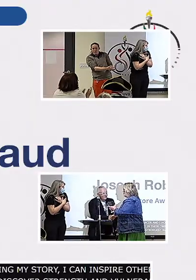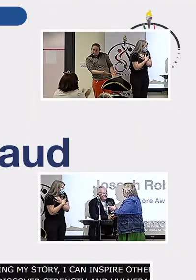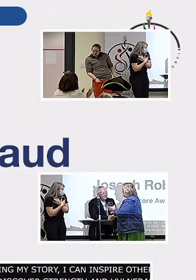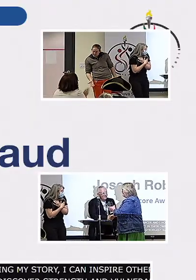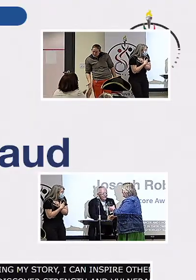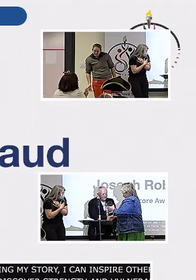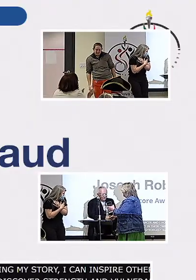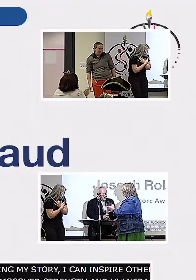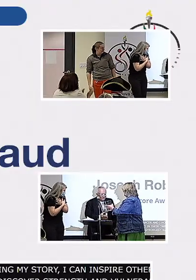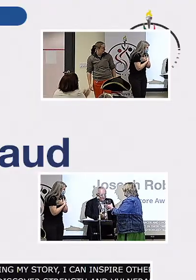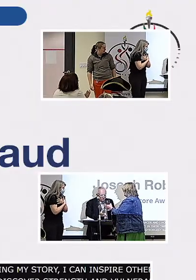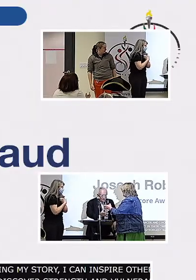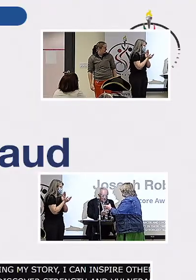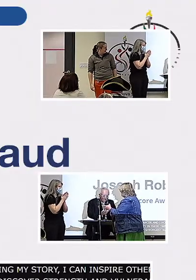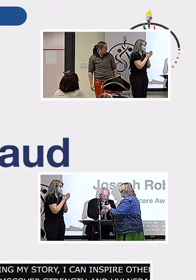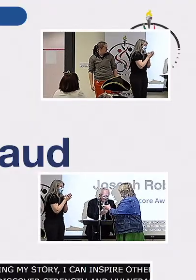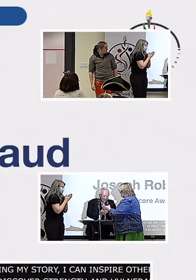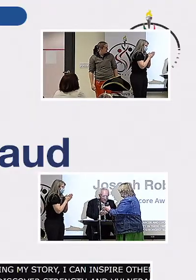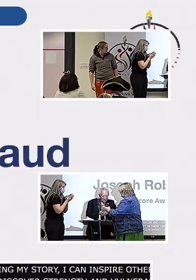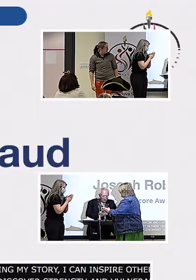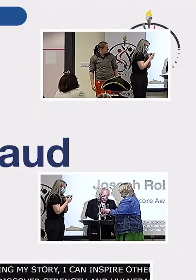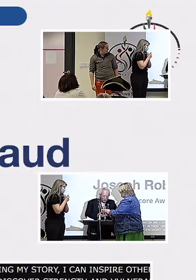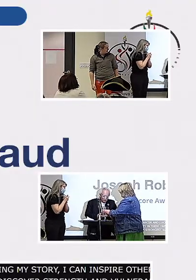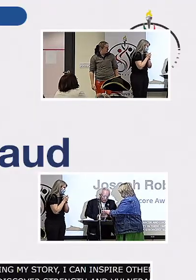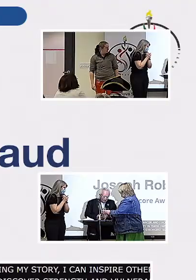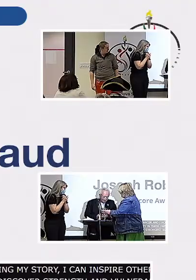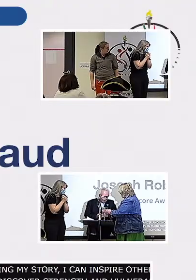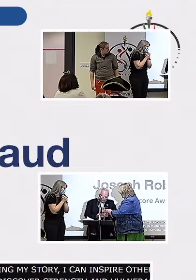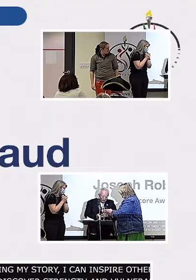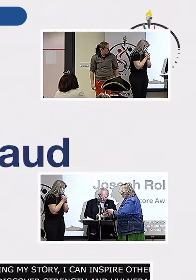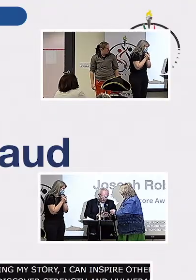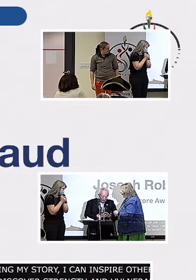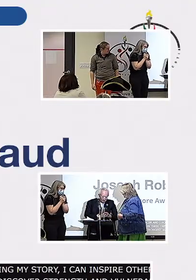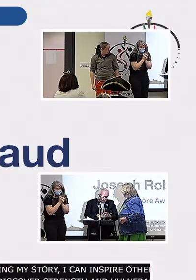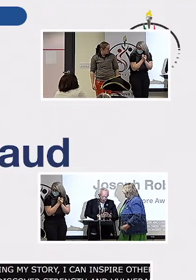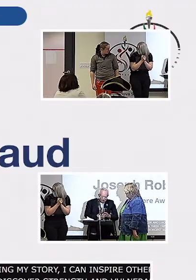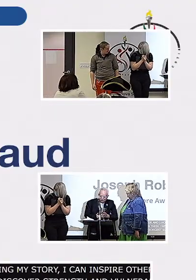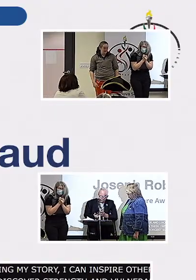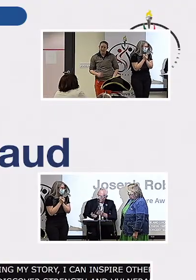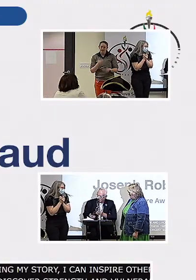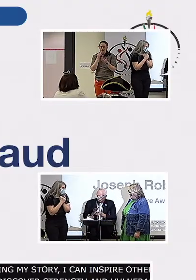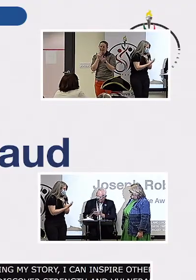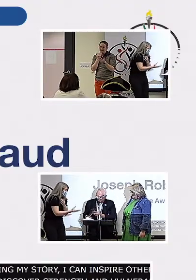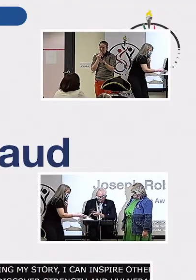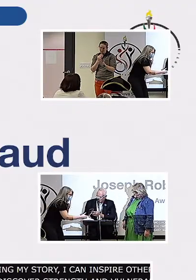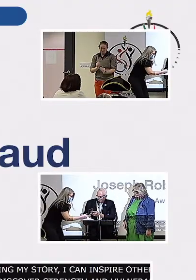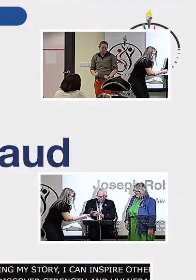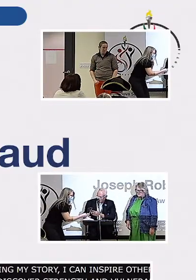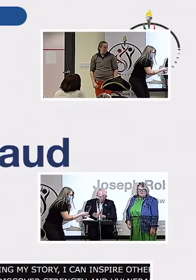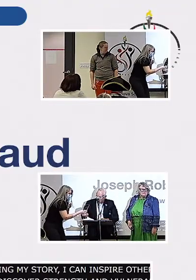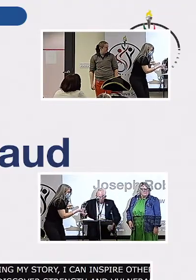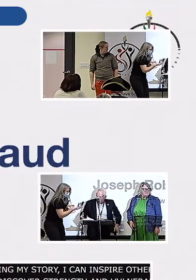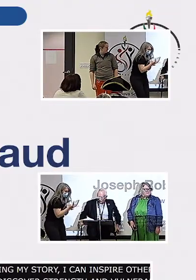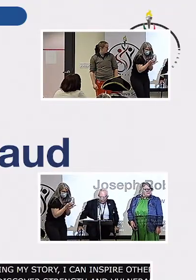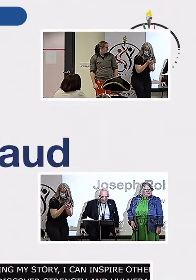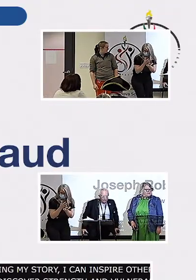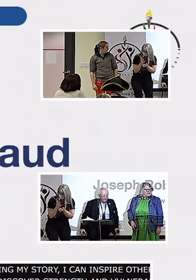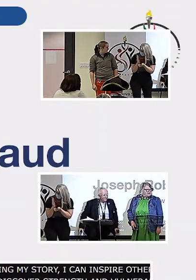want to drop it. Okay, Congratulations. I'll definitely drop it. That's beautiful. Thank you so much, Catherine. I carry. Thank